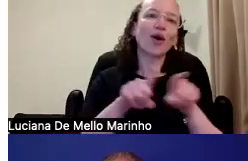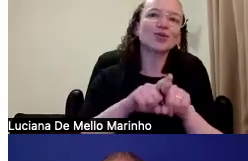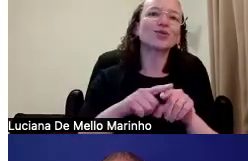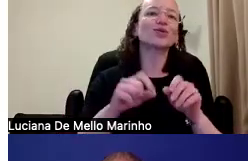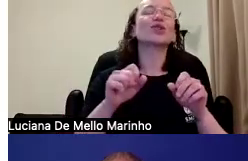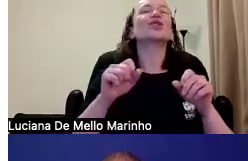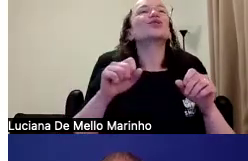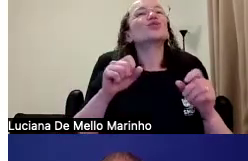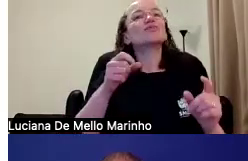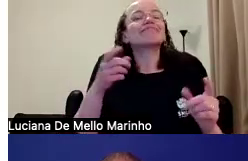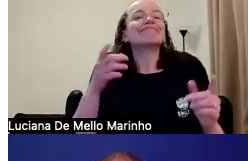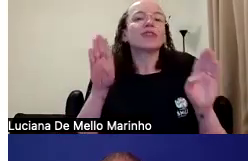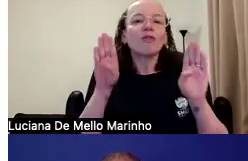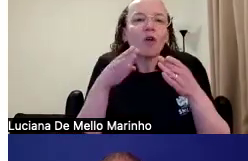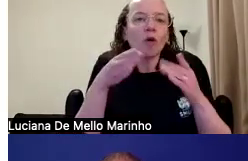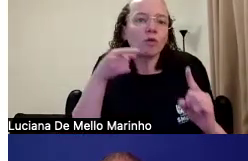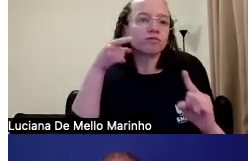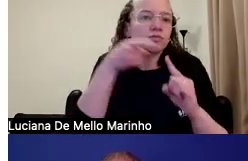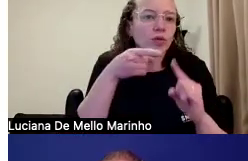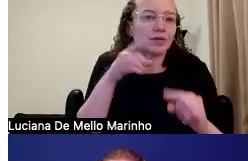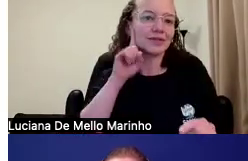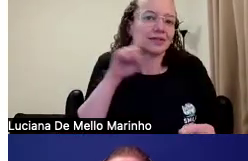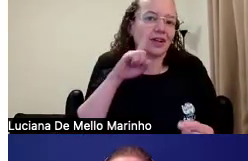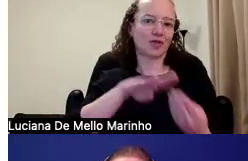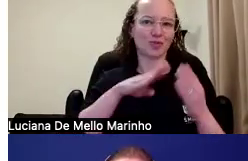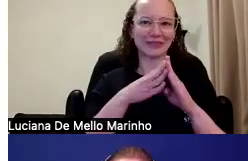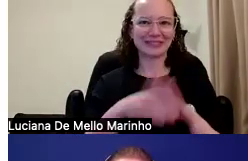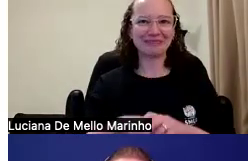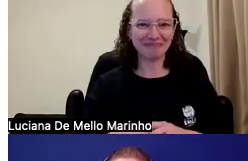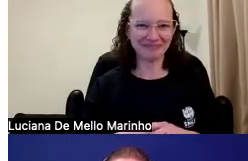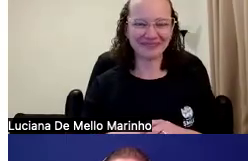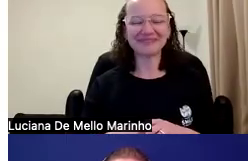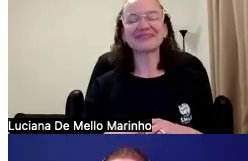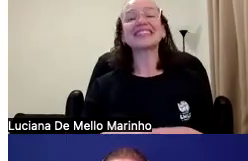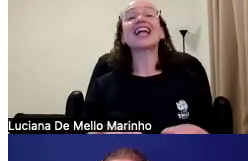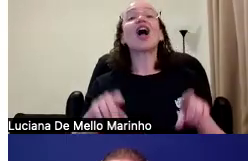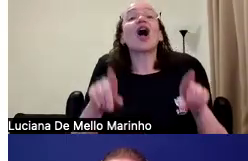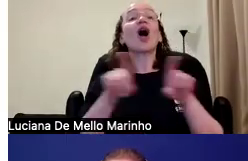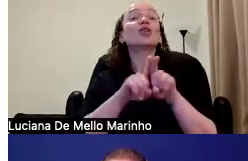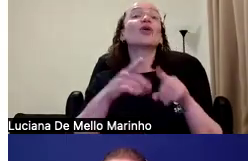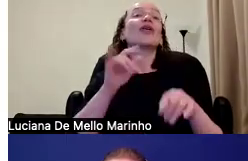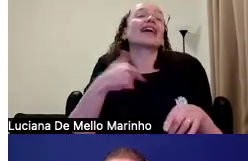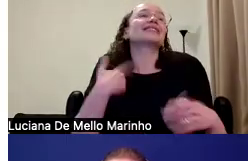and for general health. And I tried to focus on the deaf community.